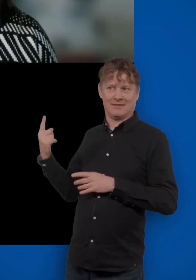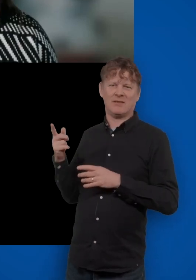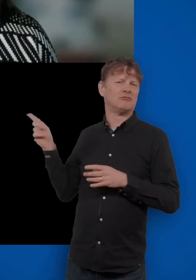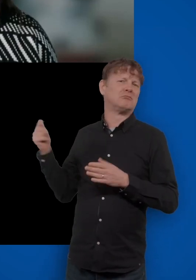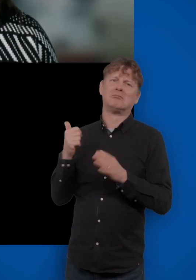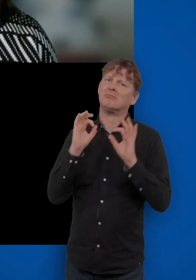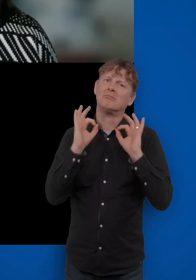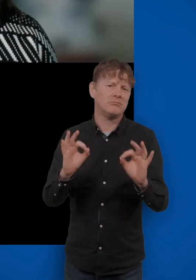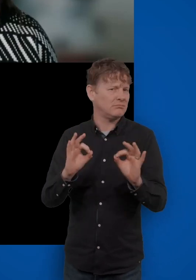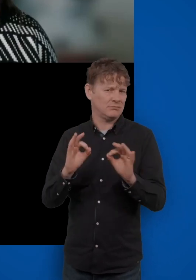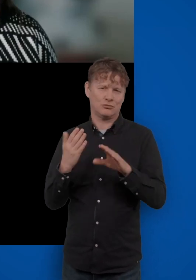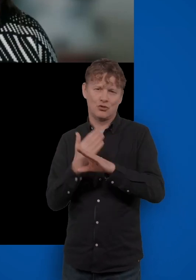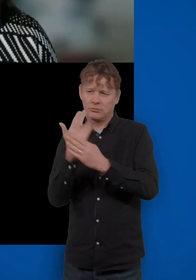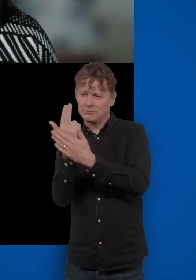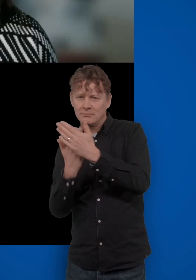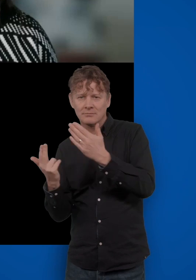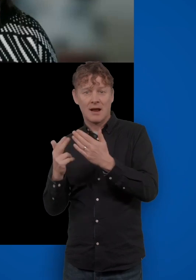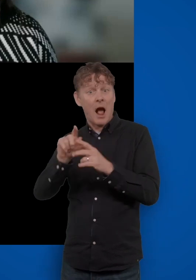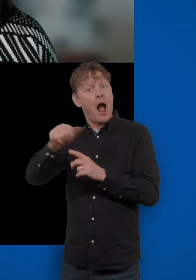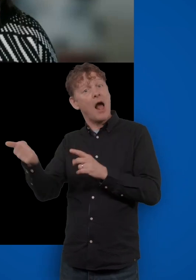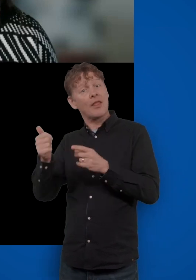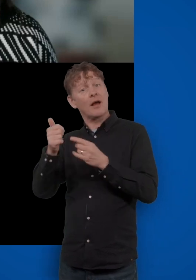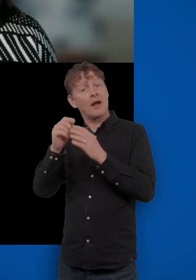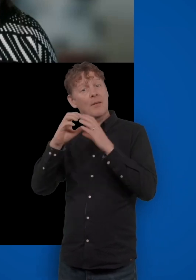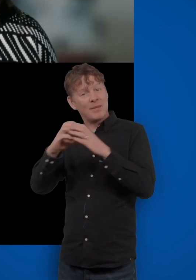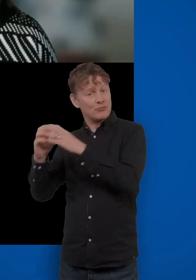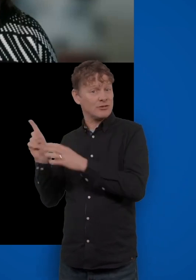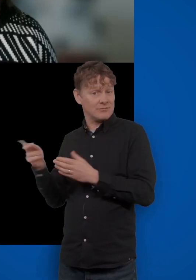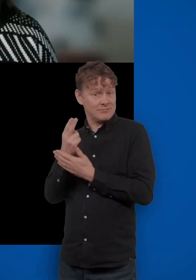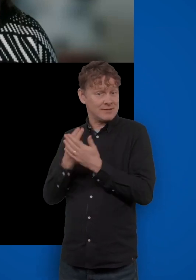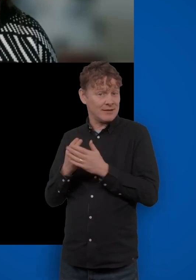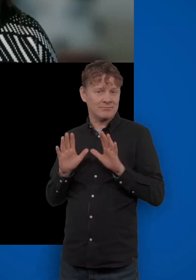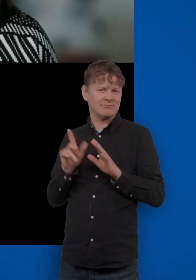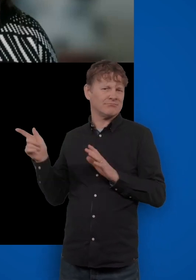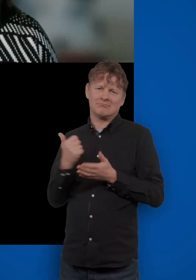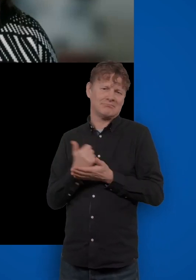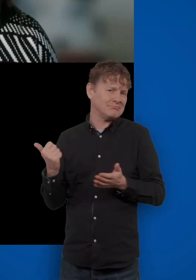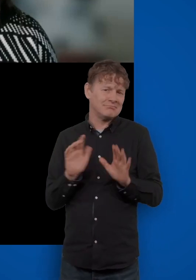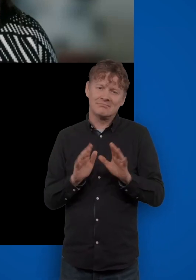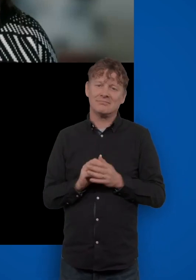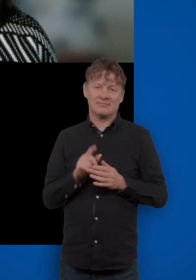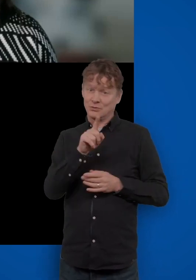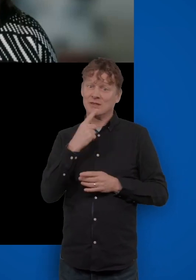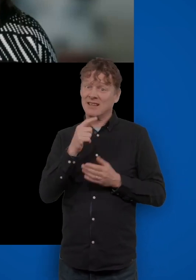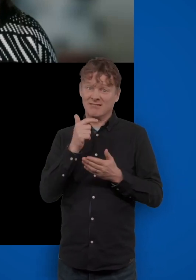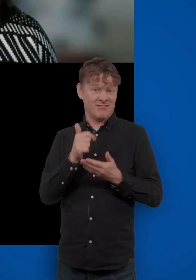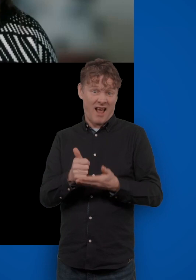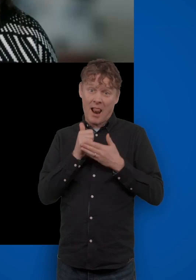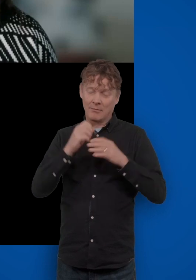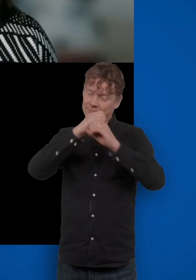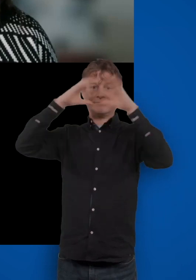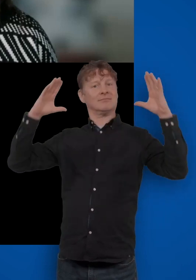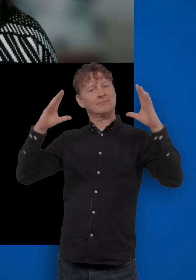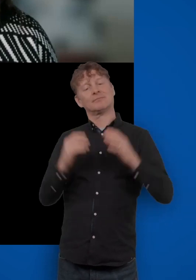she did such a great job, and she drew all the other pictures as well, or design them for me. So, she's just fantastic. And as you say, it really does